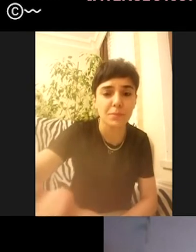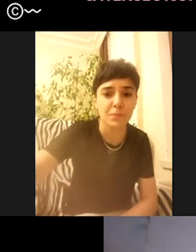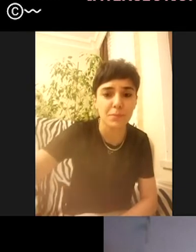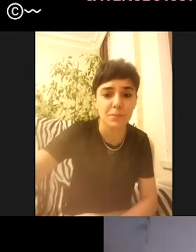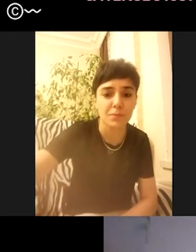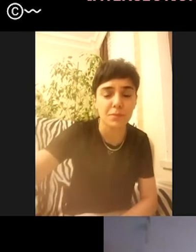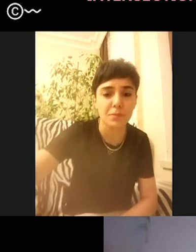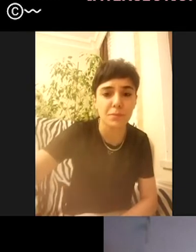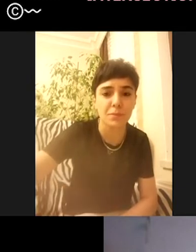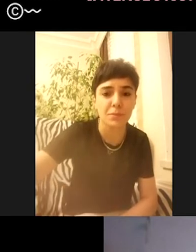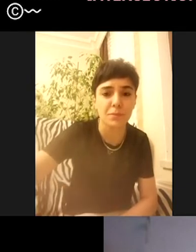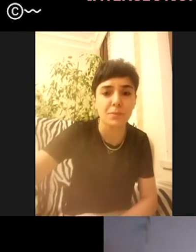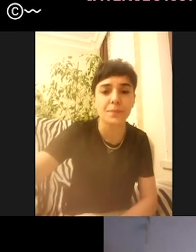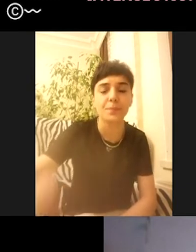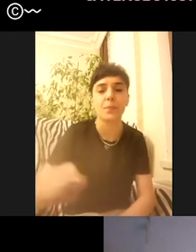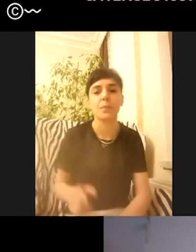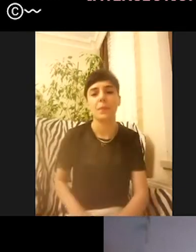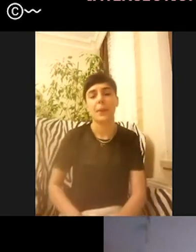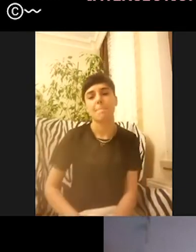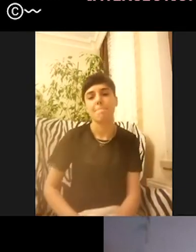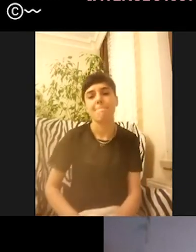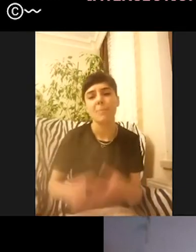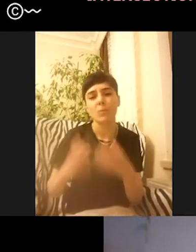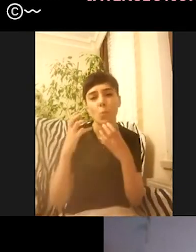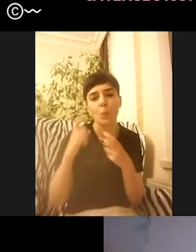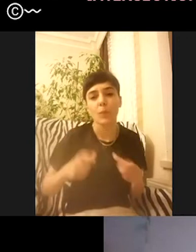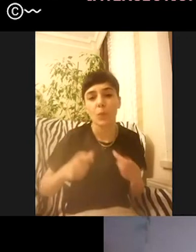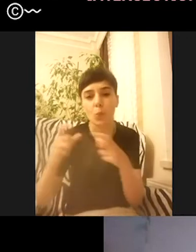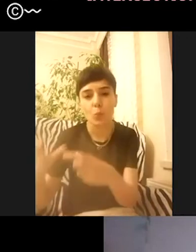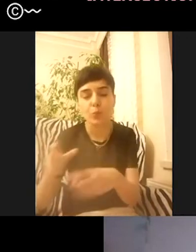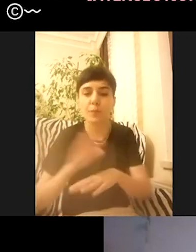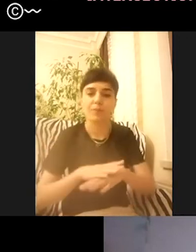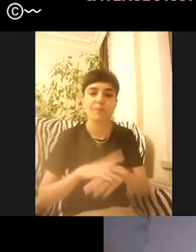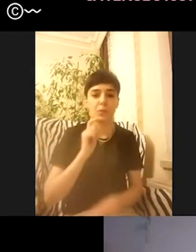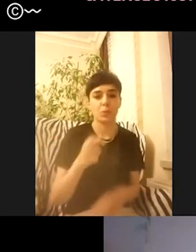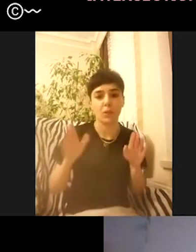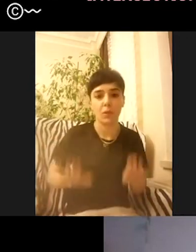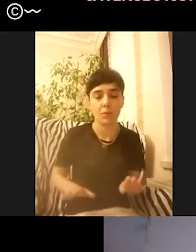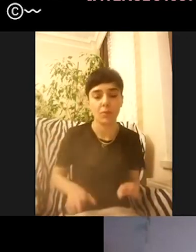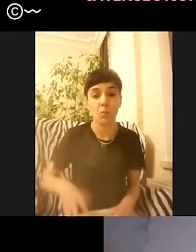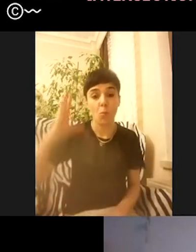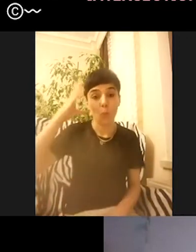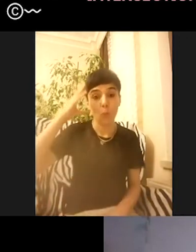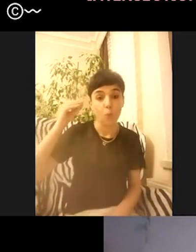soldier for the Dutch army. And the Dutch army, as they call it, the